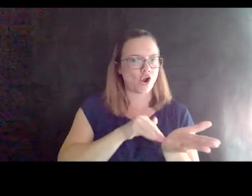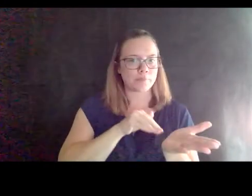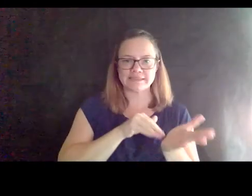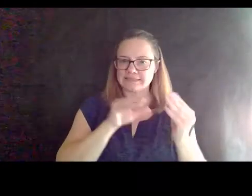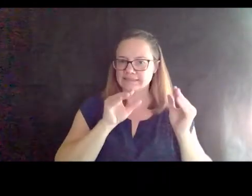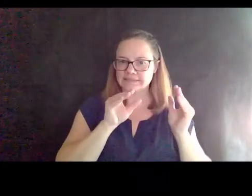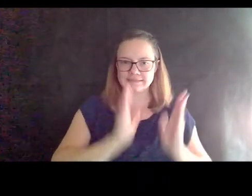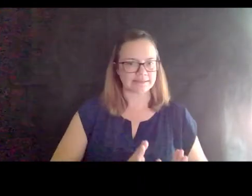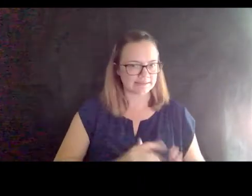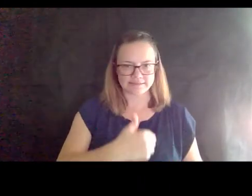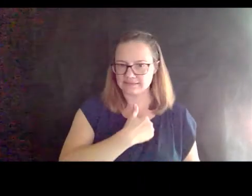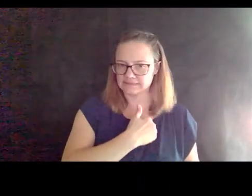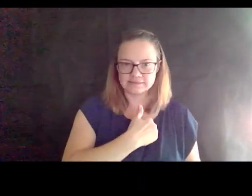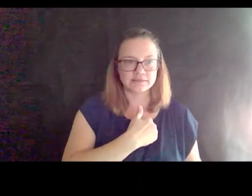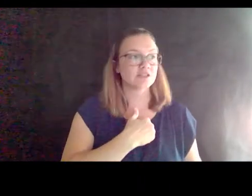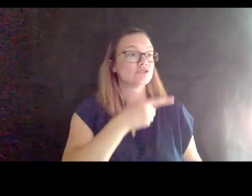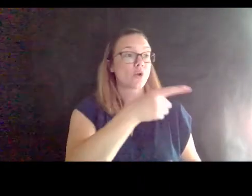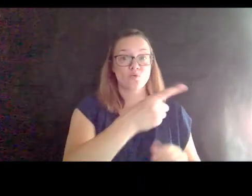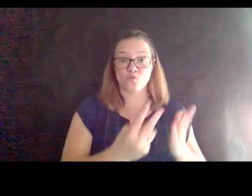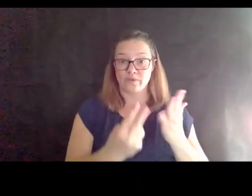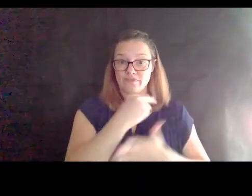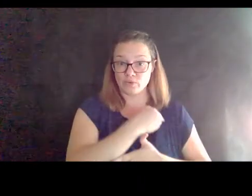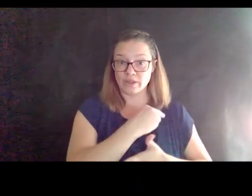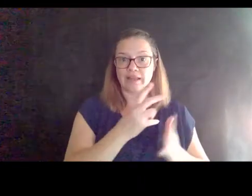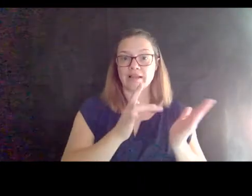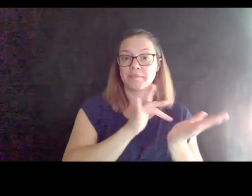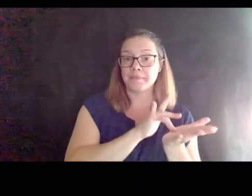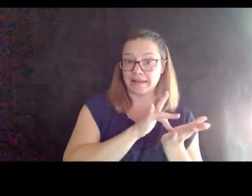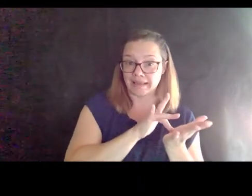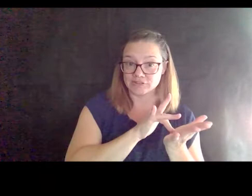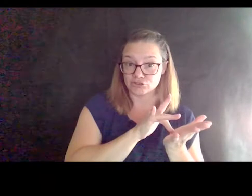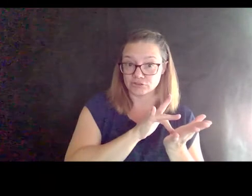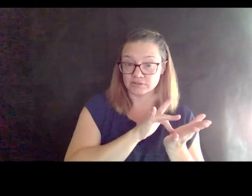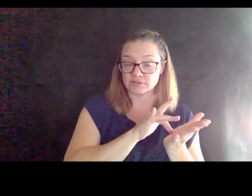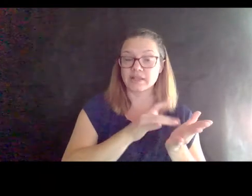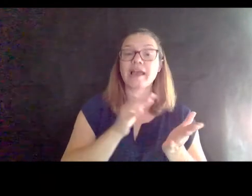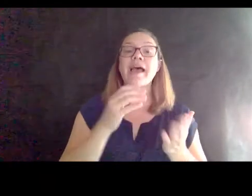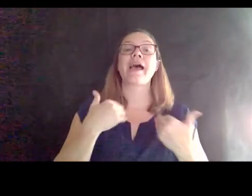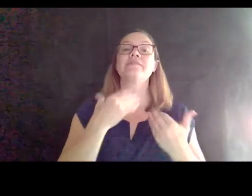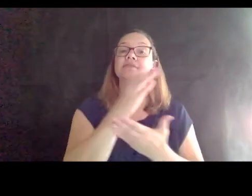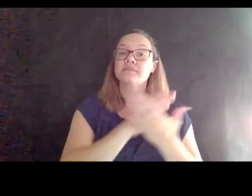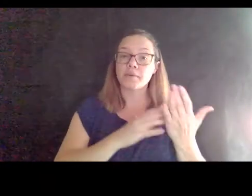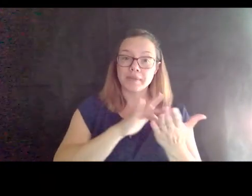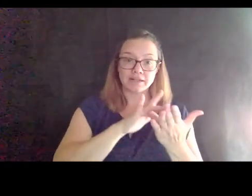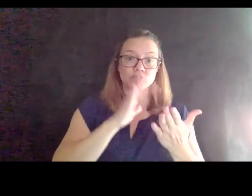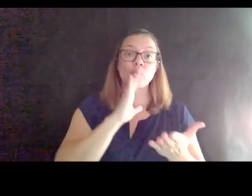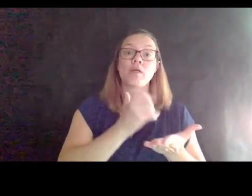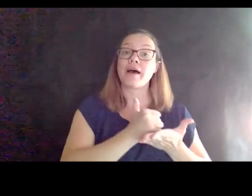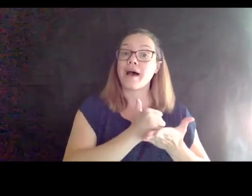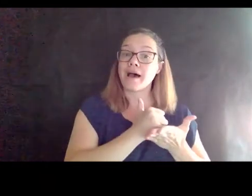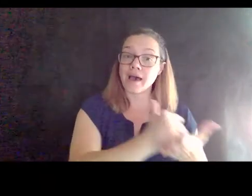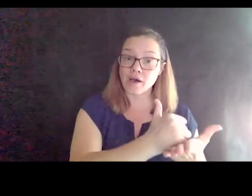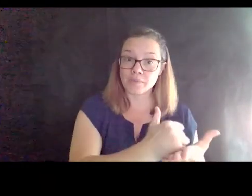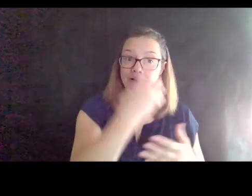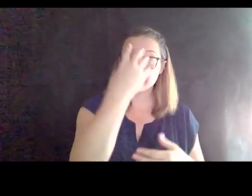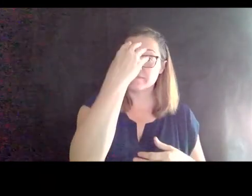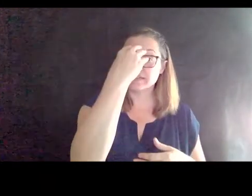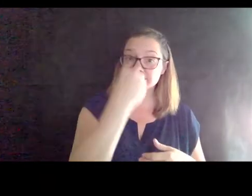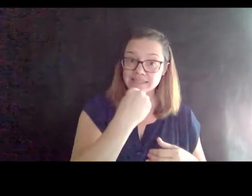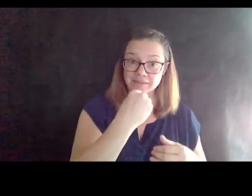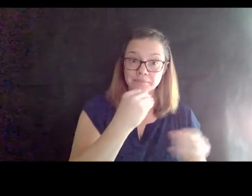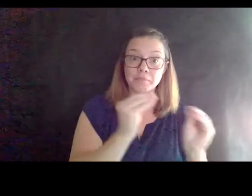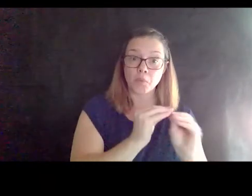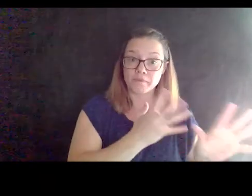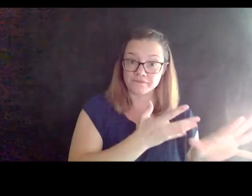this section of going over medications, there are certain medications that can help you either fall